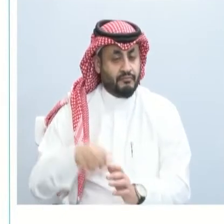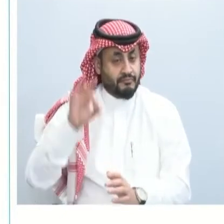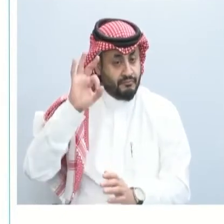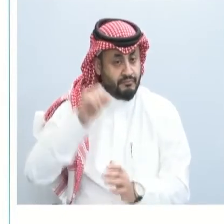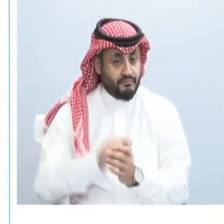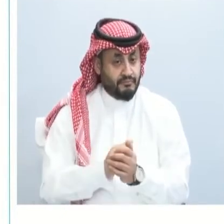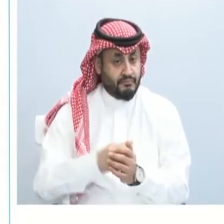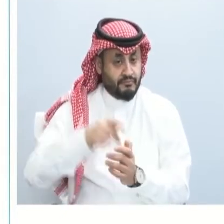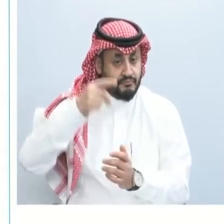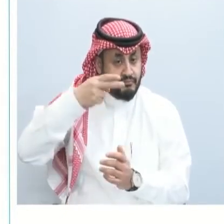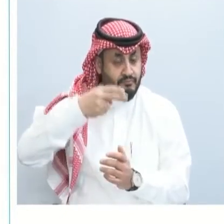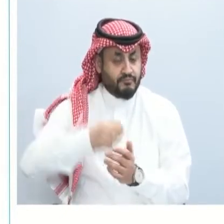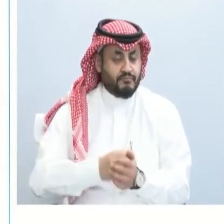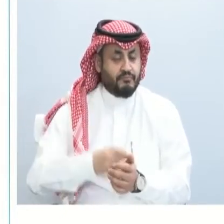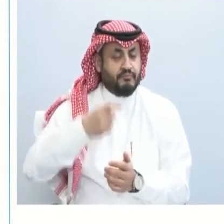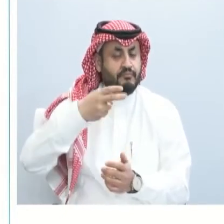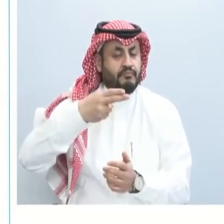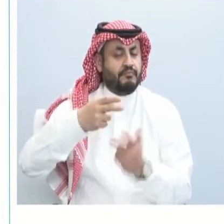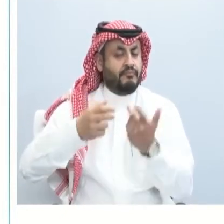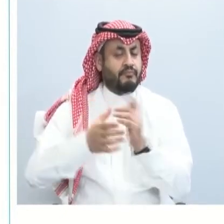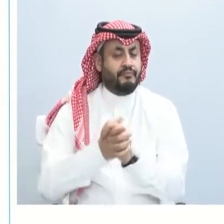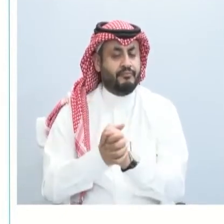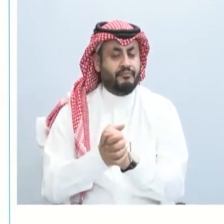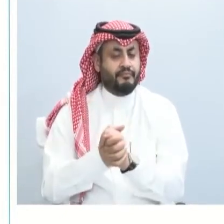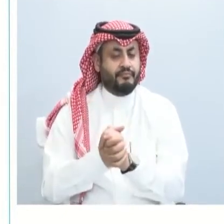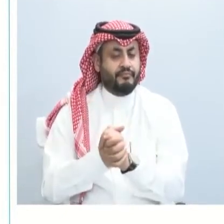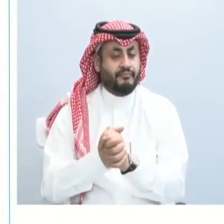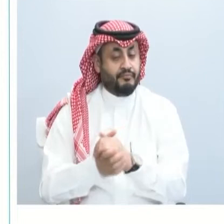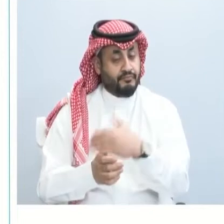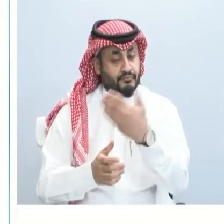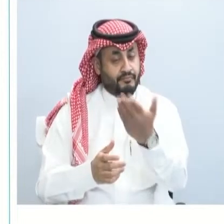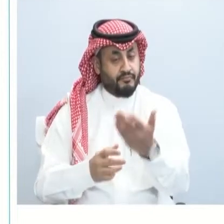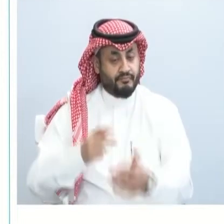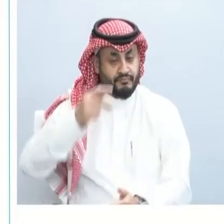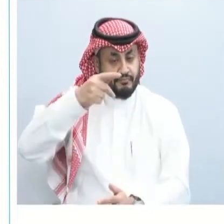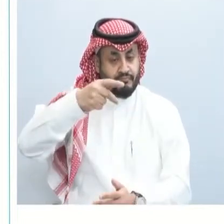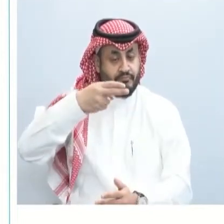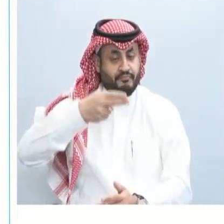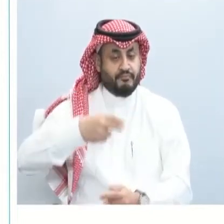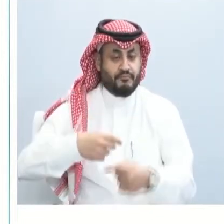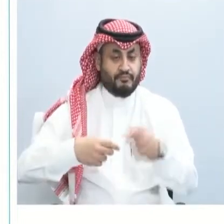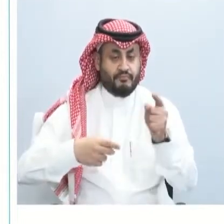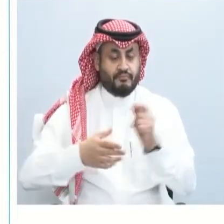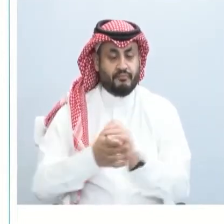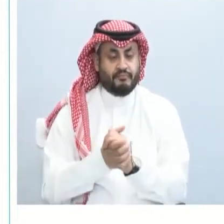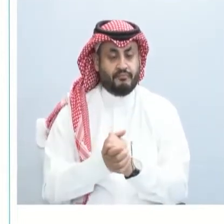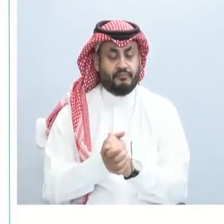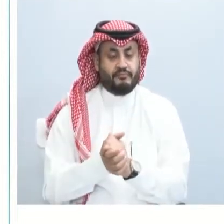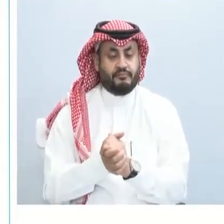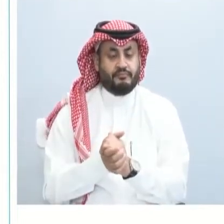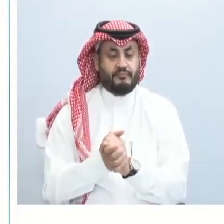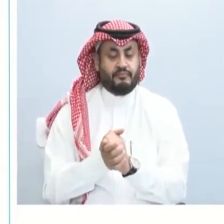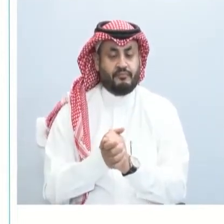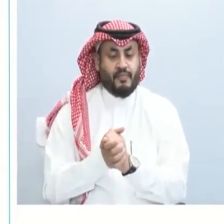F, PH, or GH? Of course, elephant starts with or has